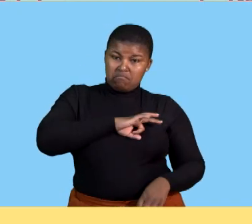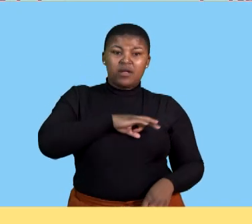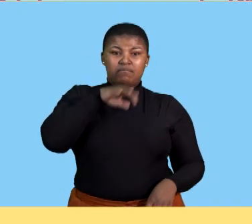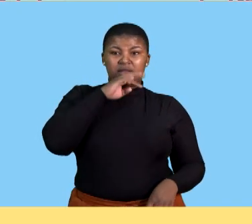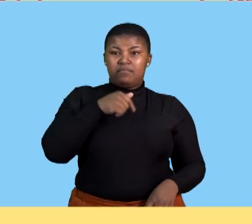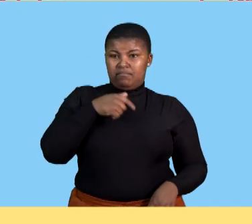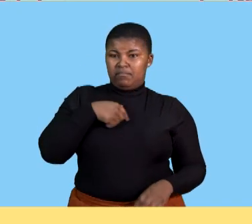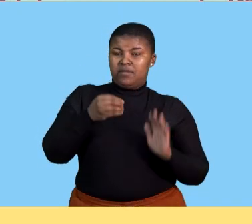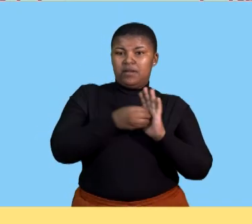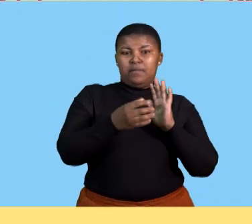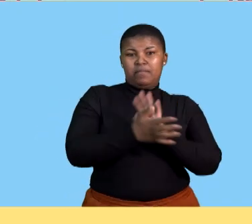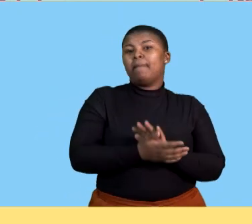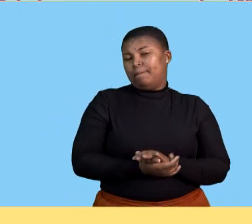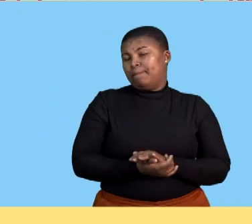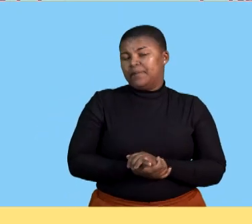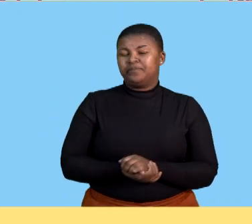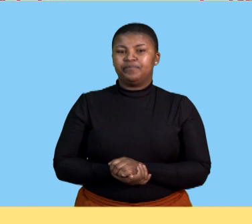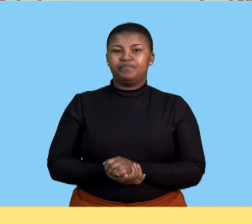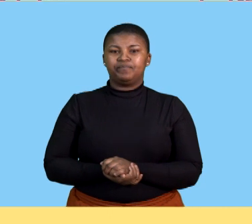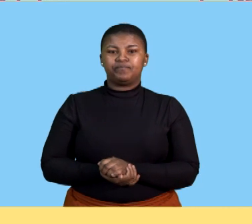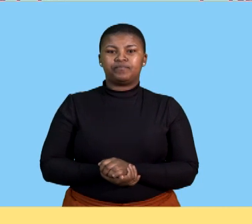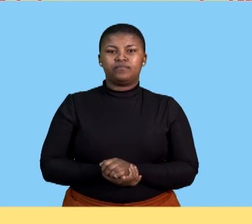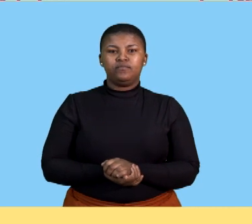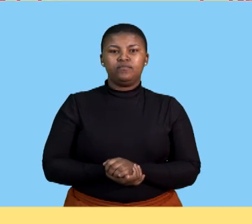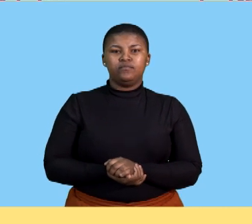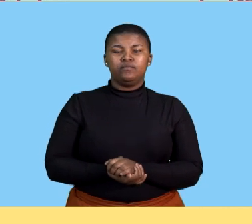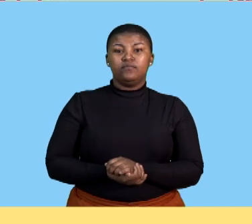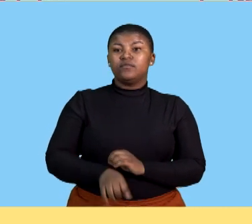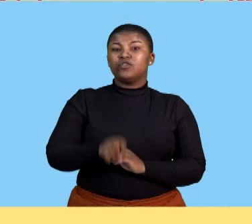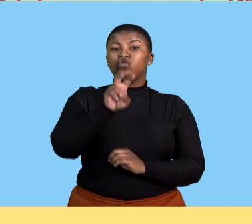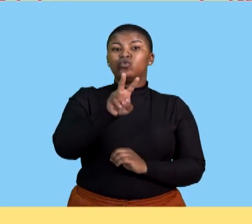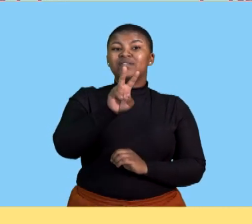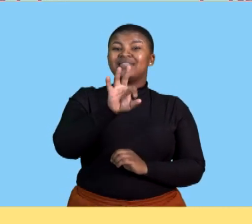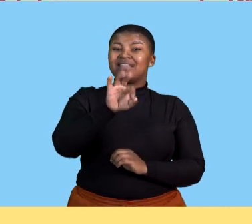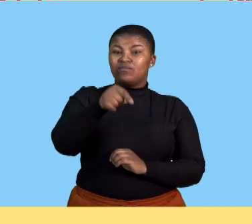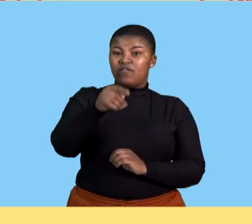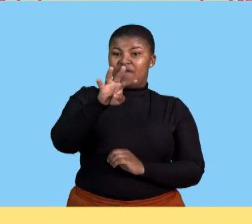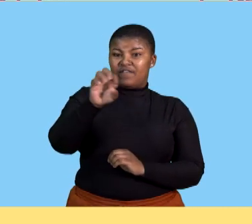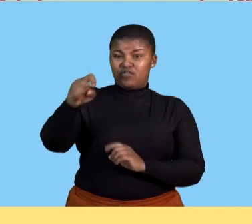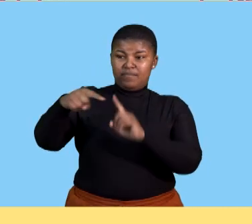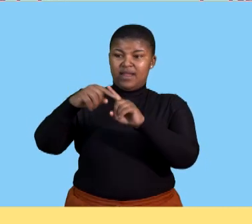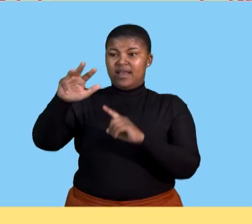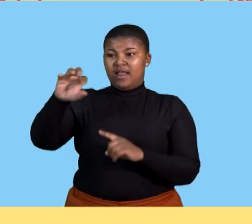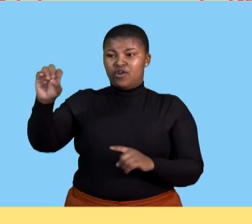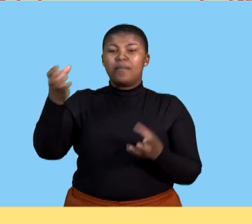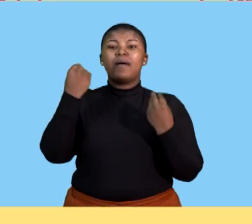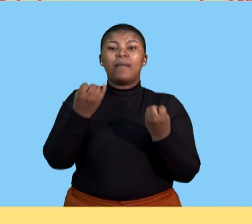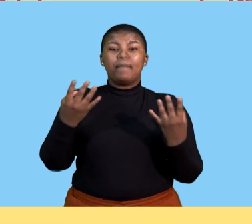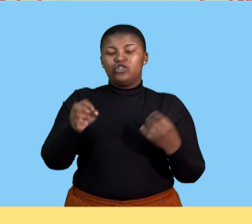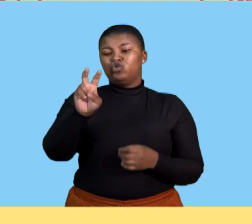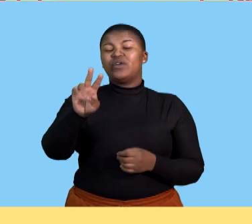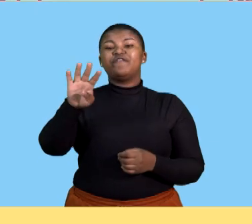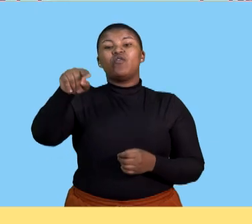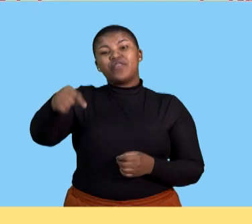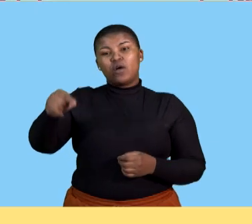the 4.7, I can close this part now. Then I say 23.4 plus 900, that gives me